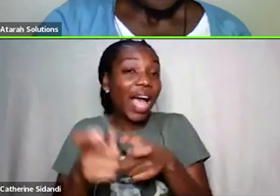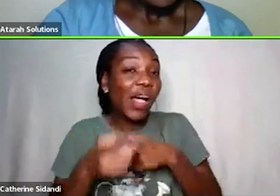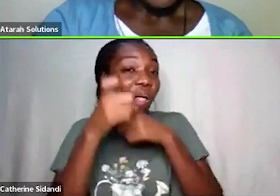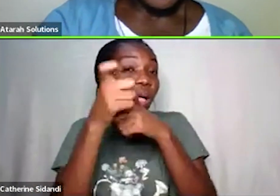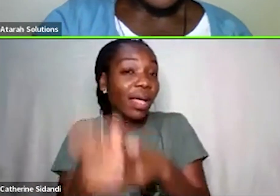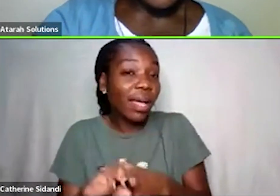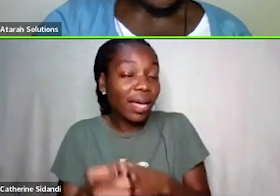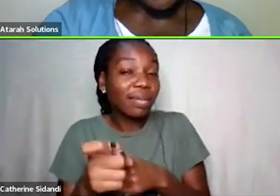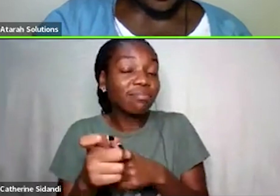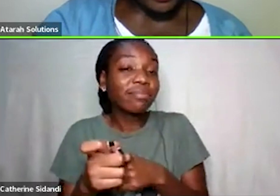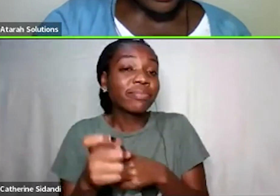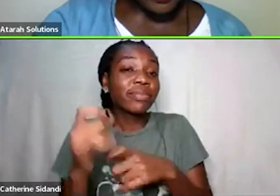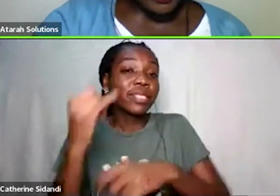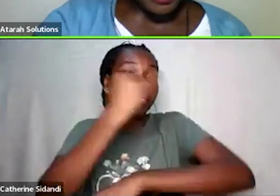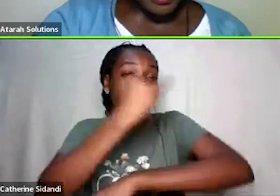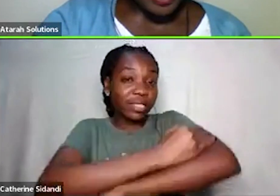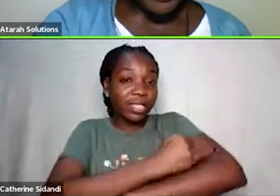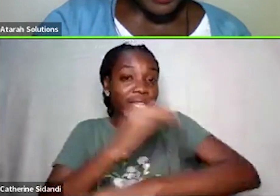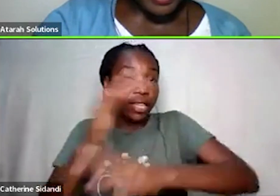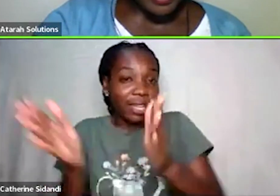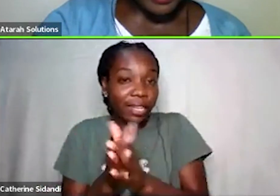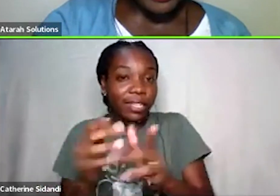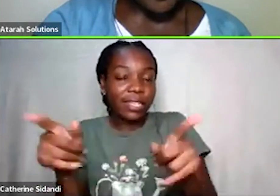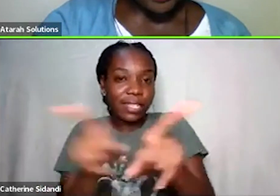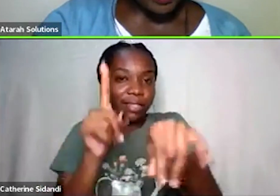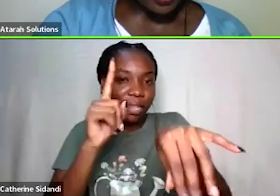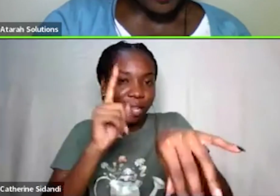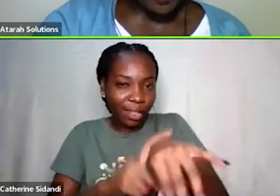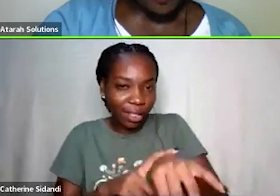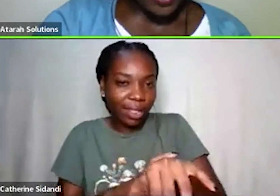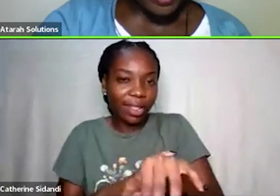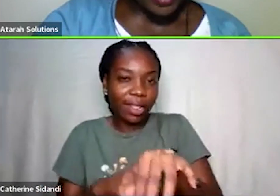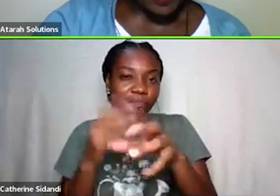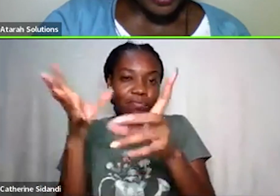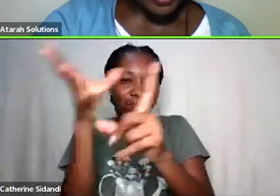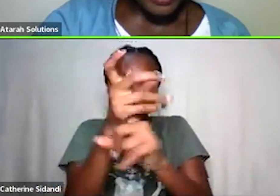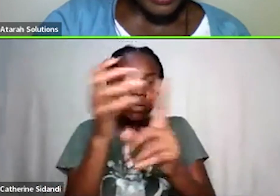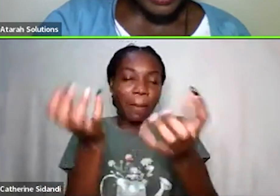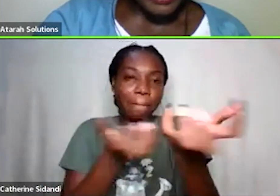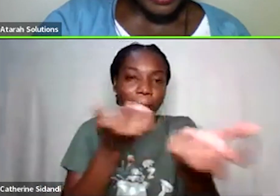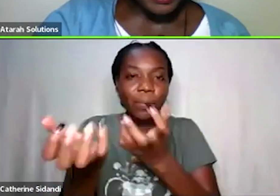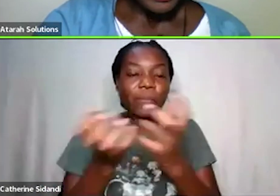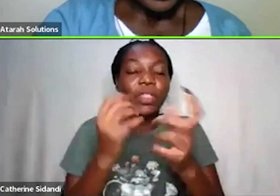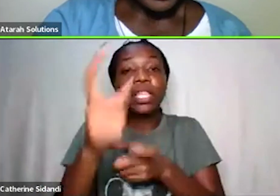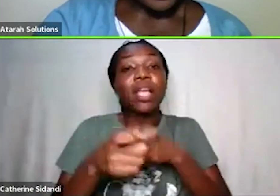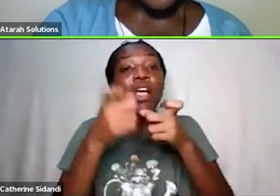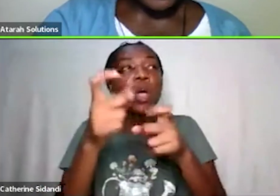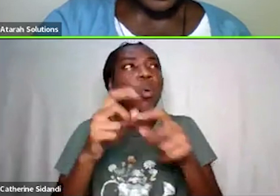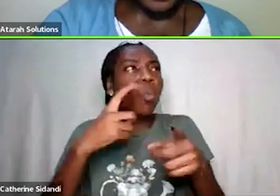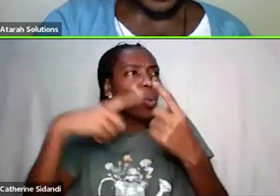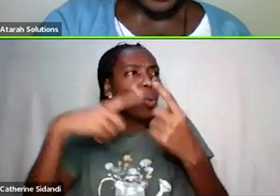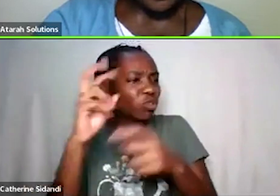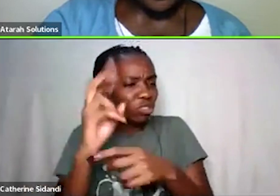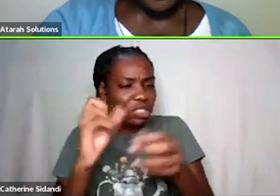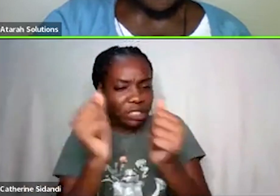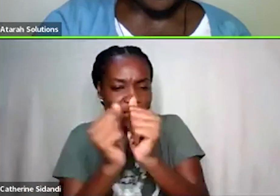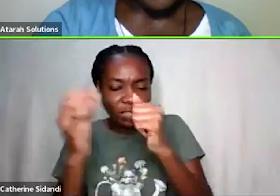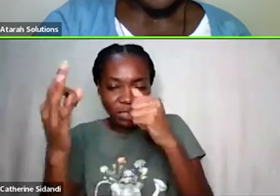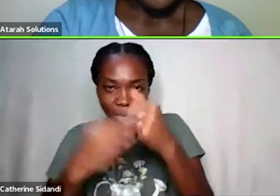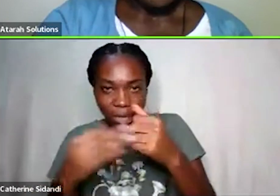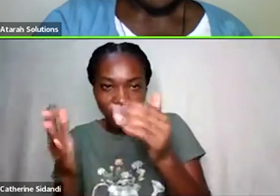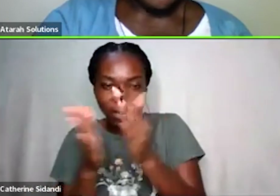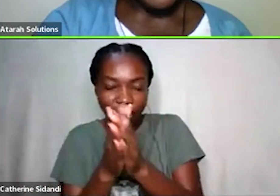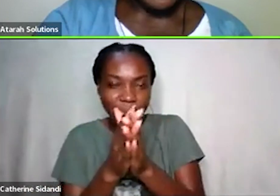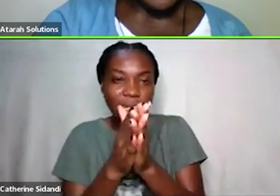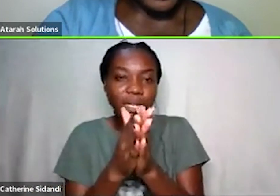Institute. She was also the Abtei Entrepreneurship Award she won in 2018, alongside